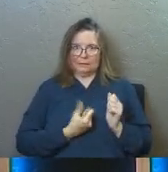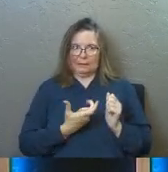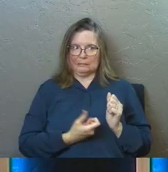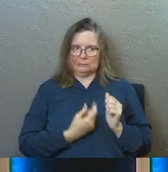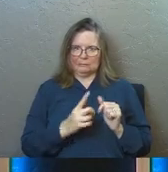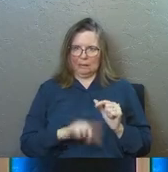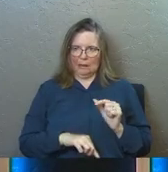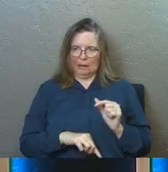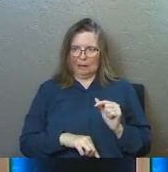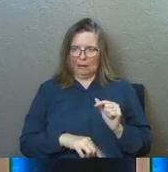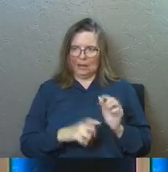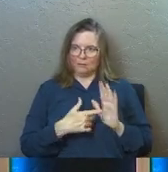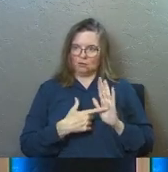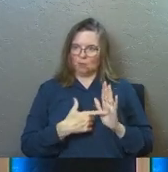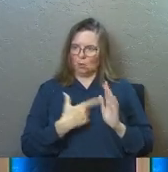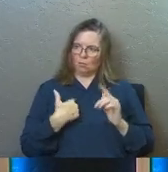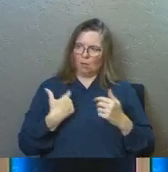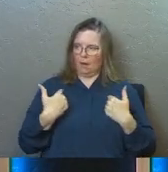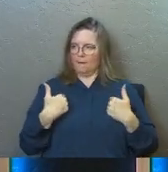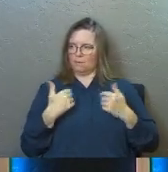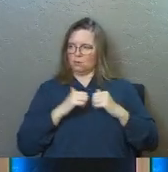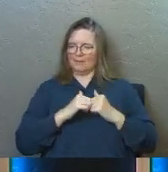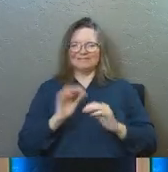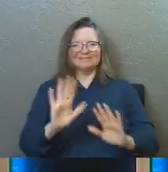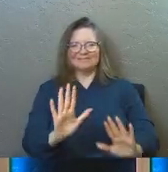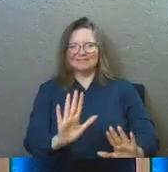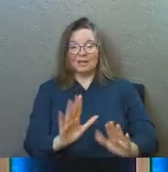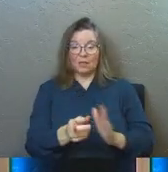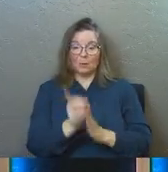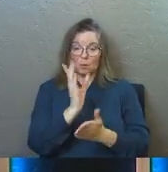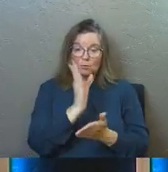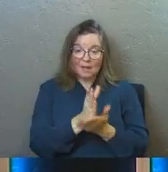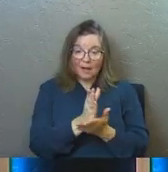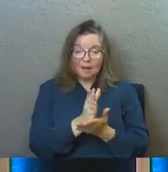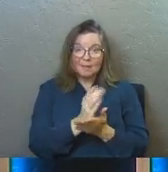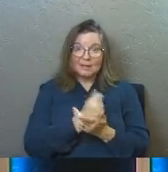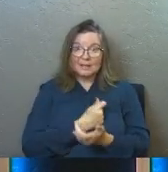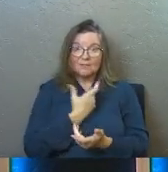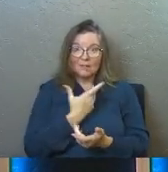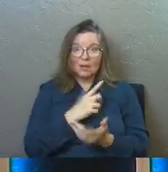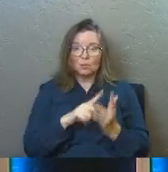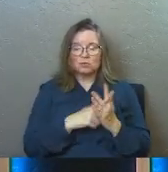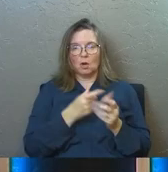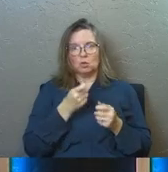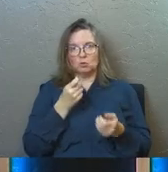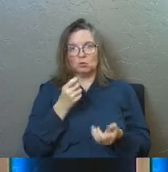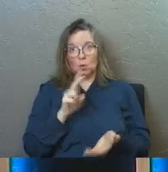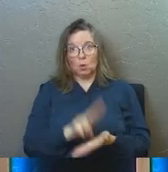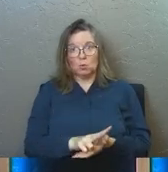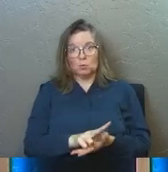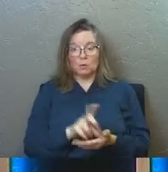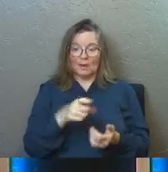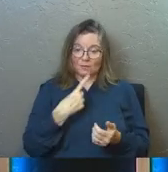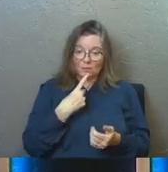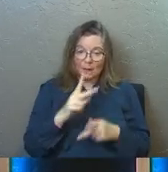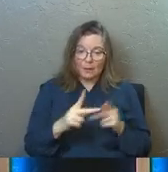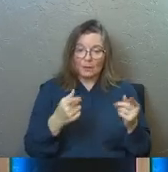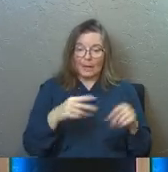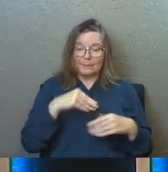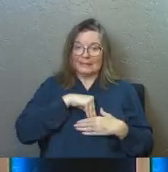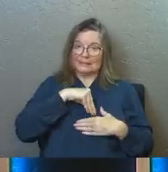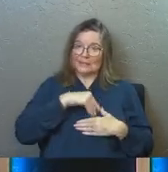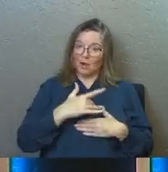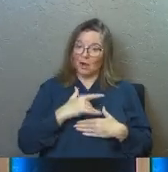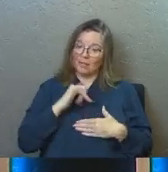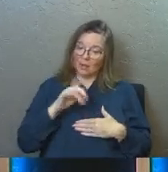things. Not true. The moment we stop, the moment we start to lose, we gotta tell people what's going on in our